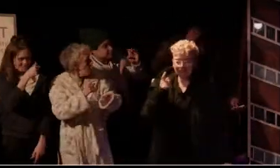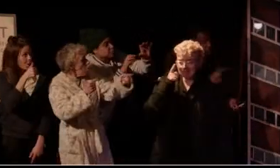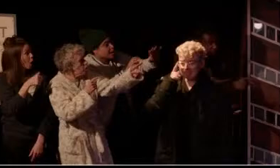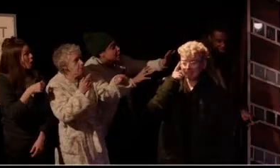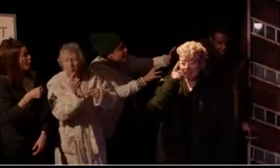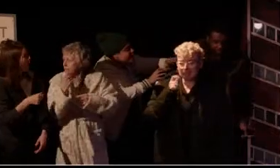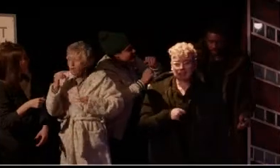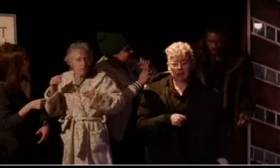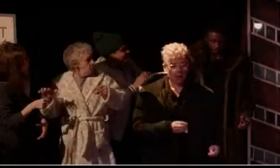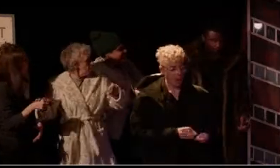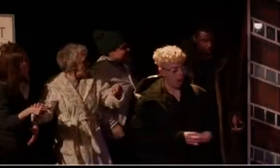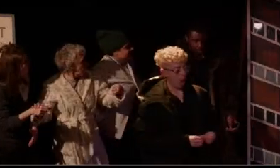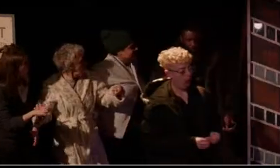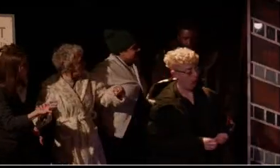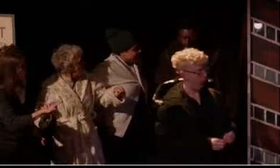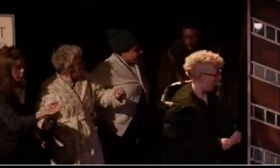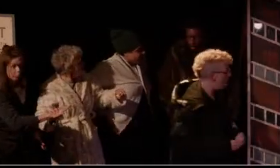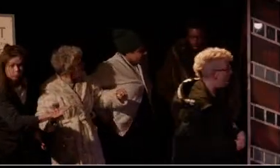Leontes! I